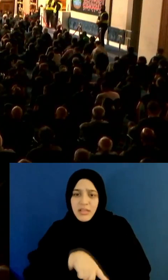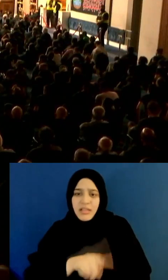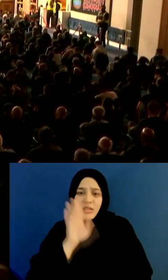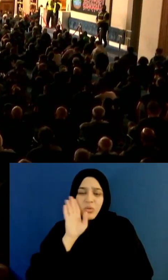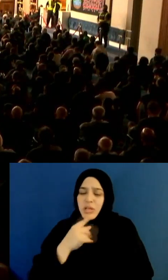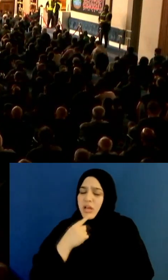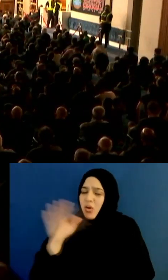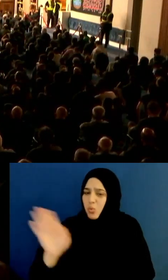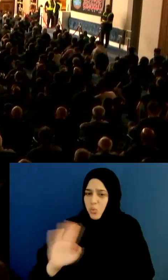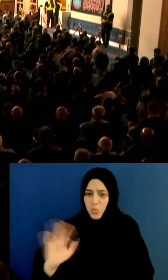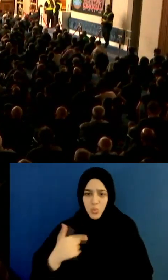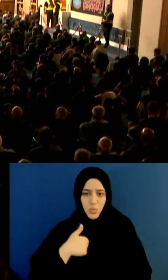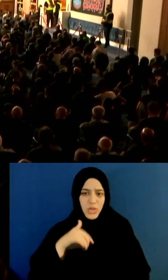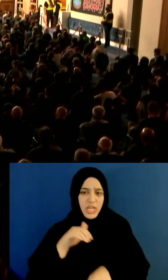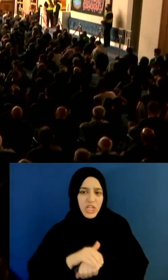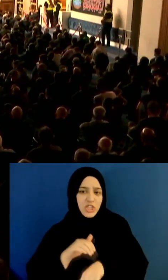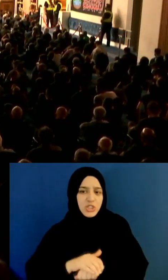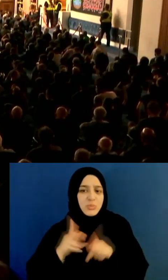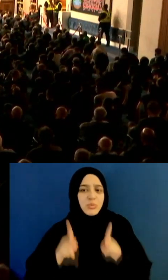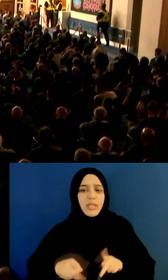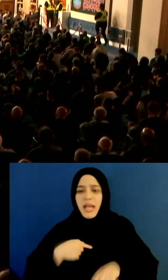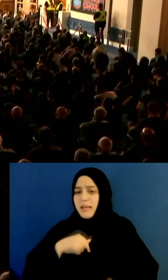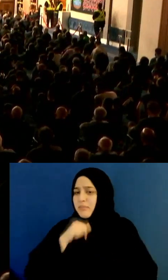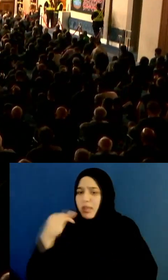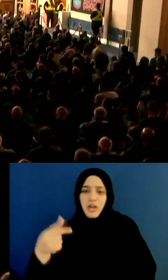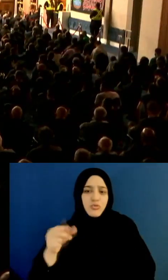not a Gujarati person.